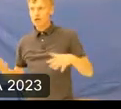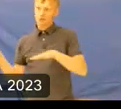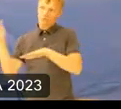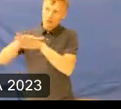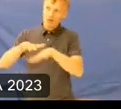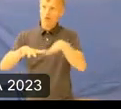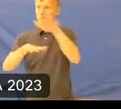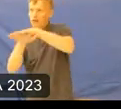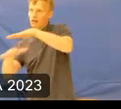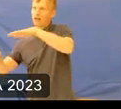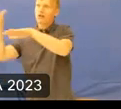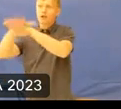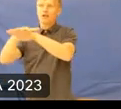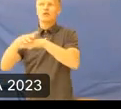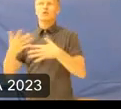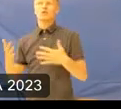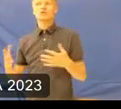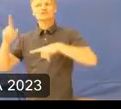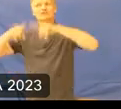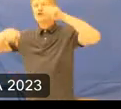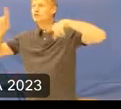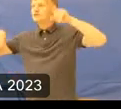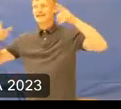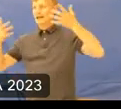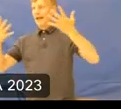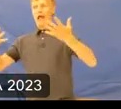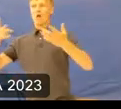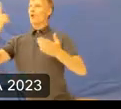of modern state populations. You're dealing with